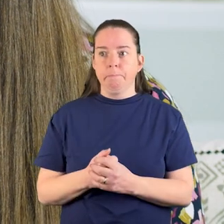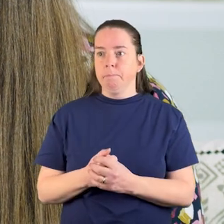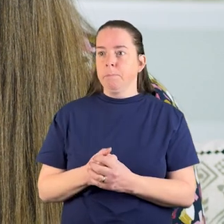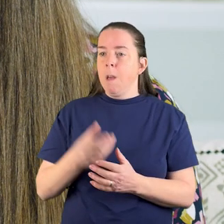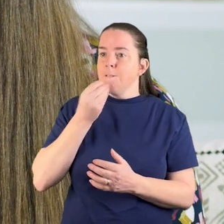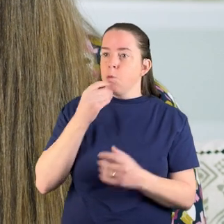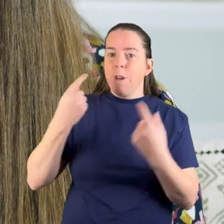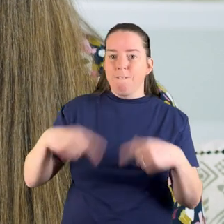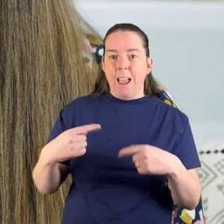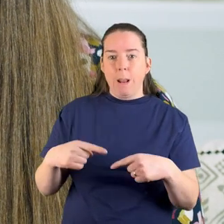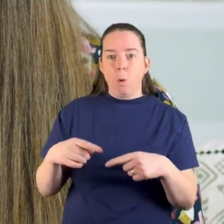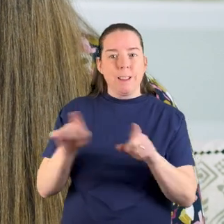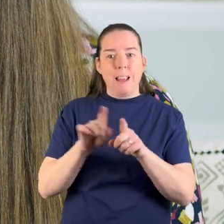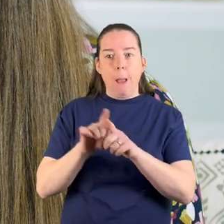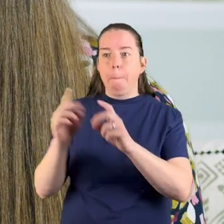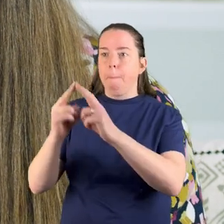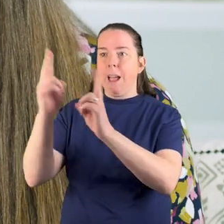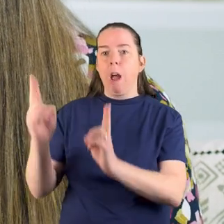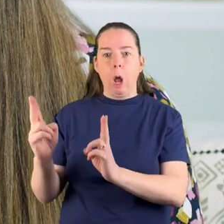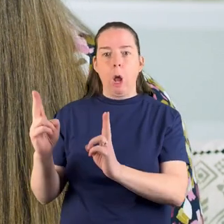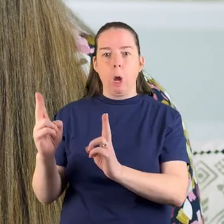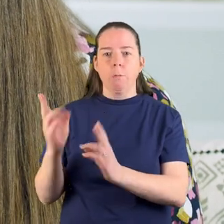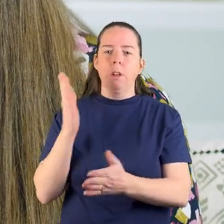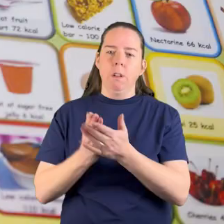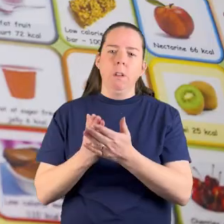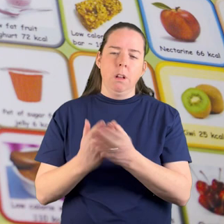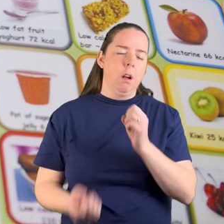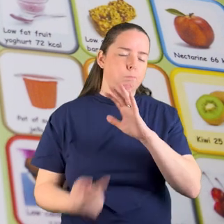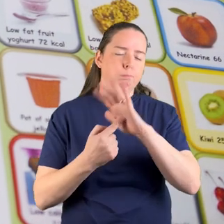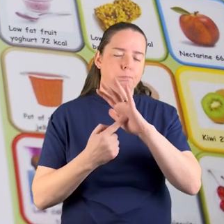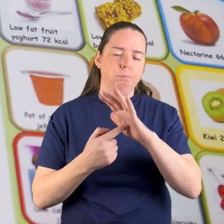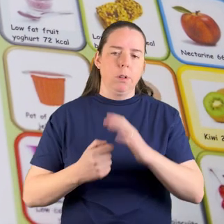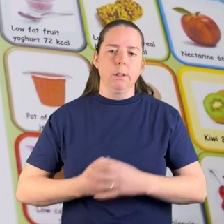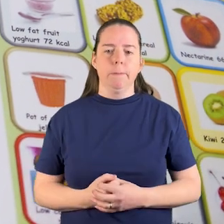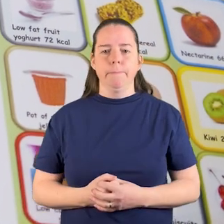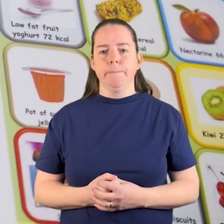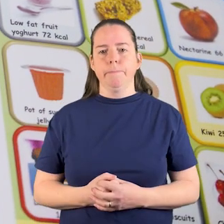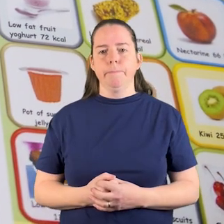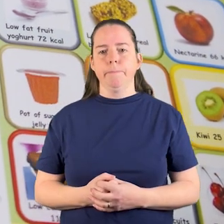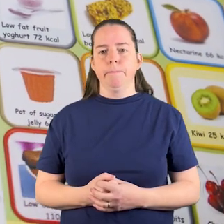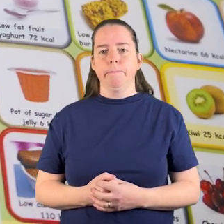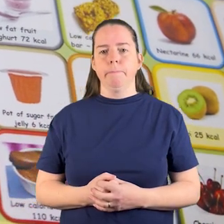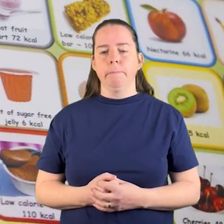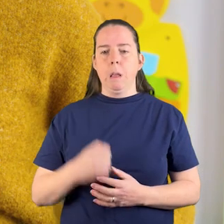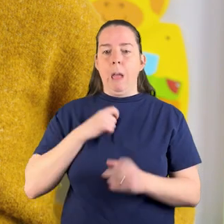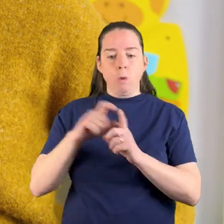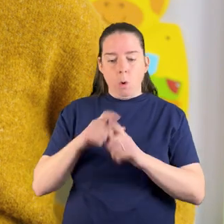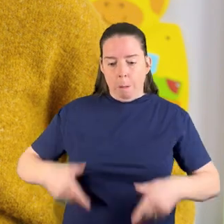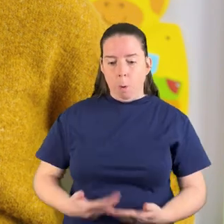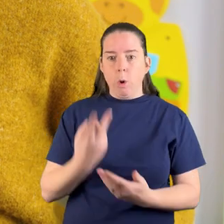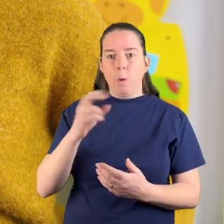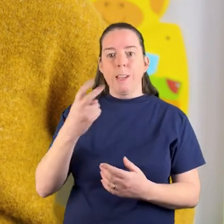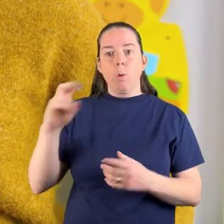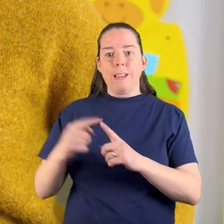having food available to you that you would normally have at home is really, really important. When I had my daughter back